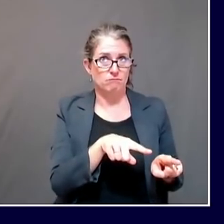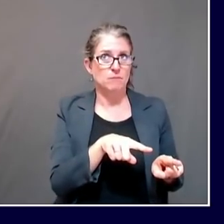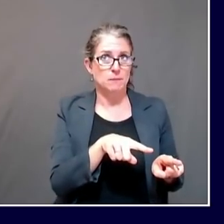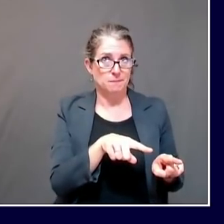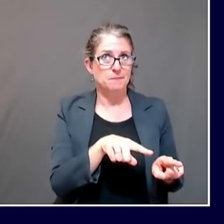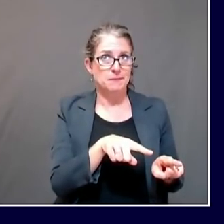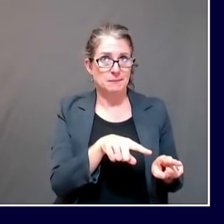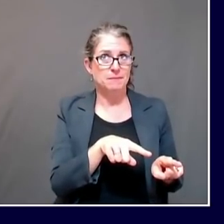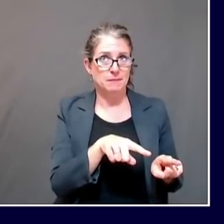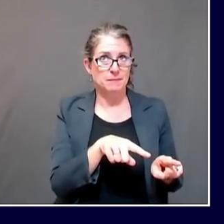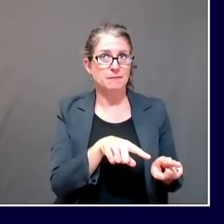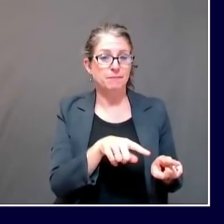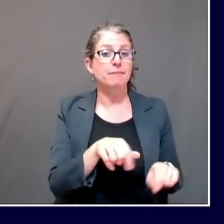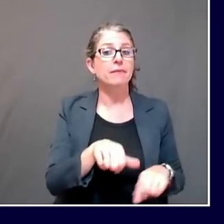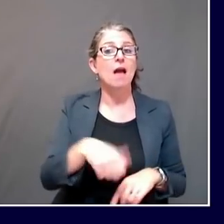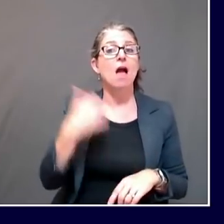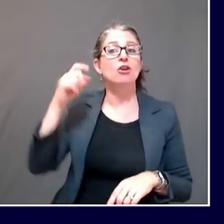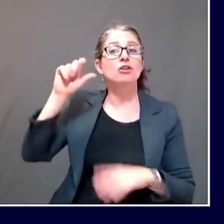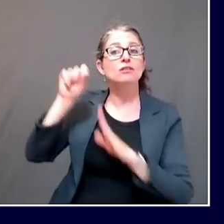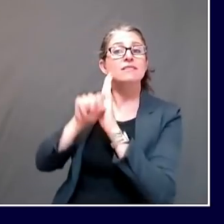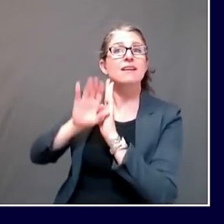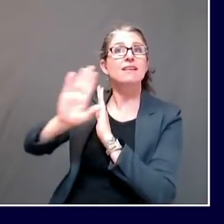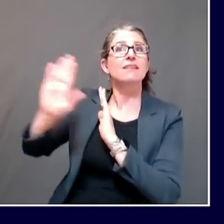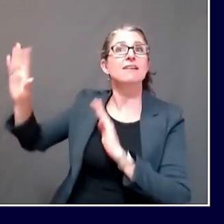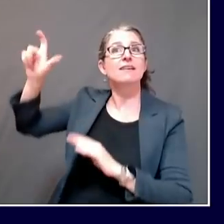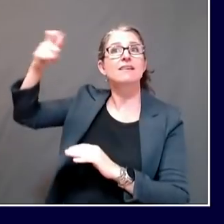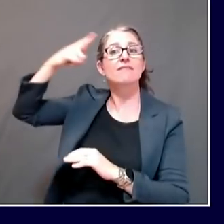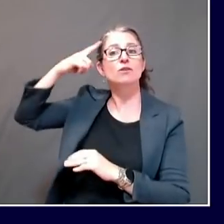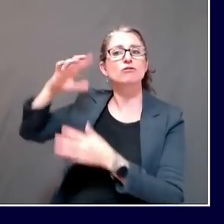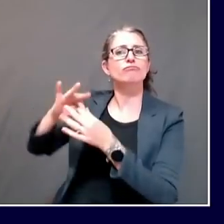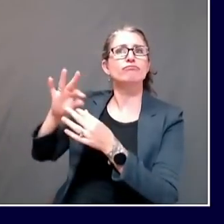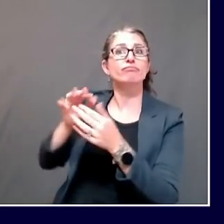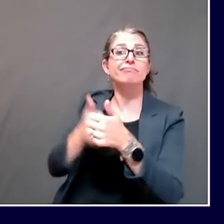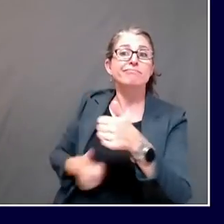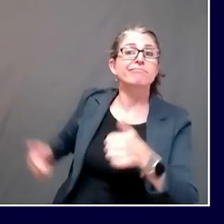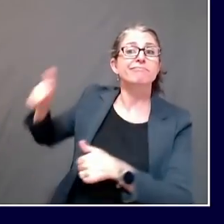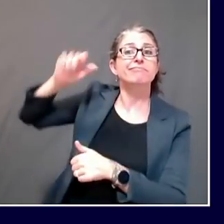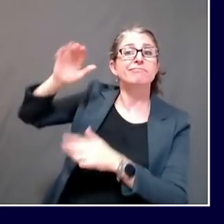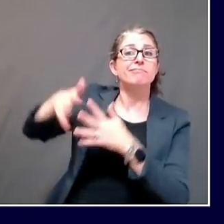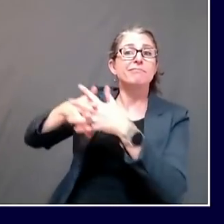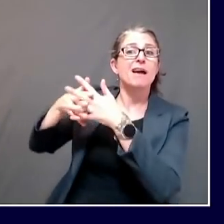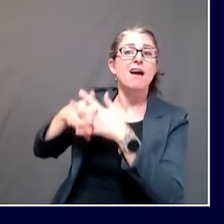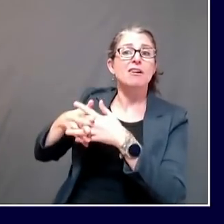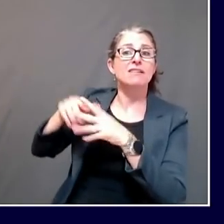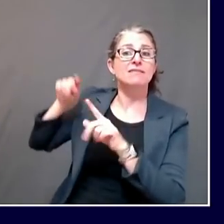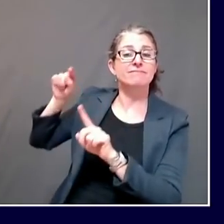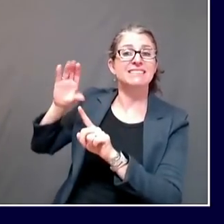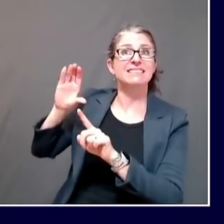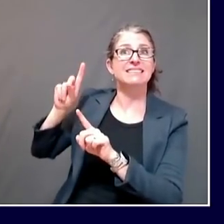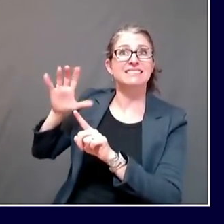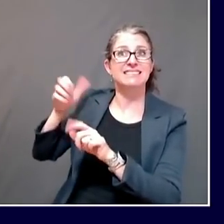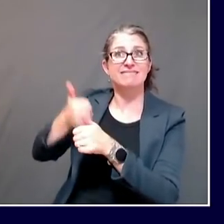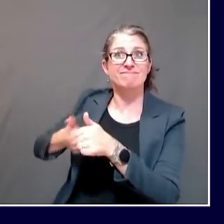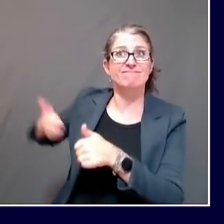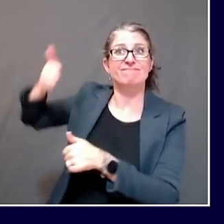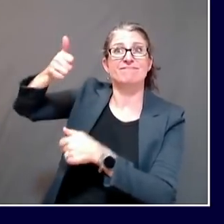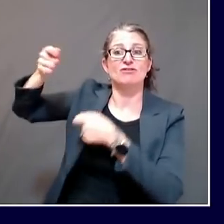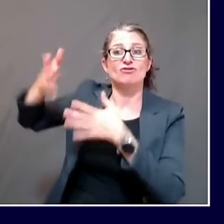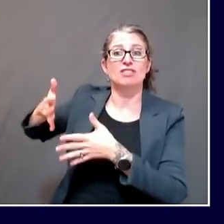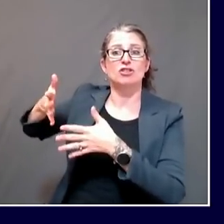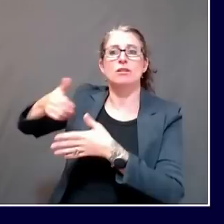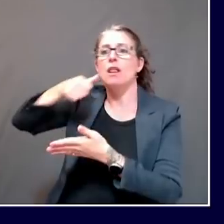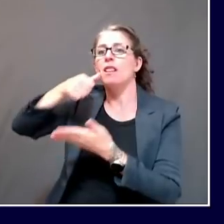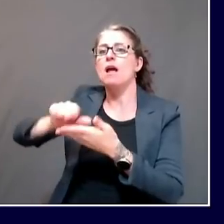Director Robert Redfield, dated August 27th, urging governors to be prepared for the distribution of a